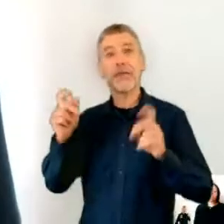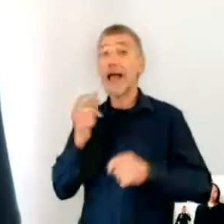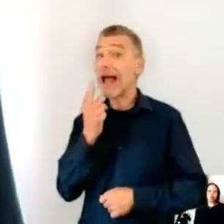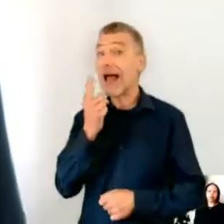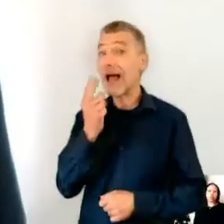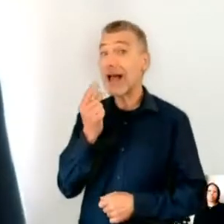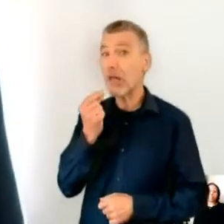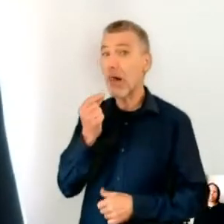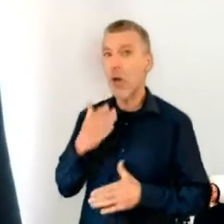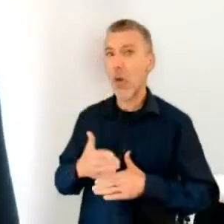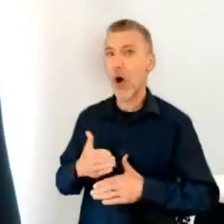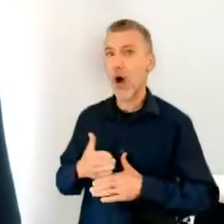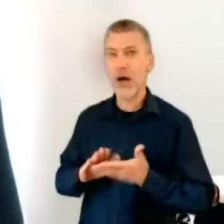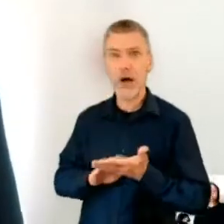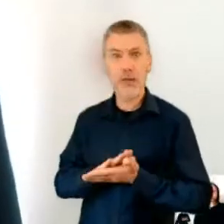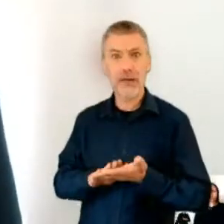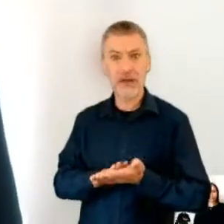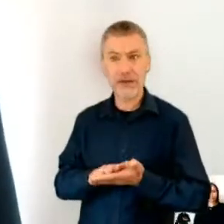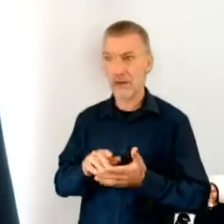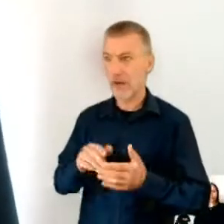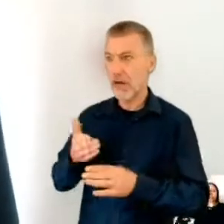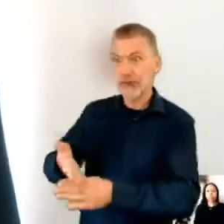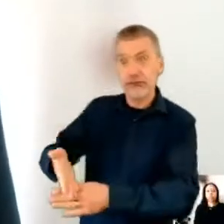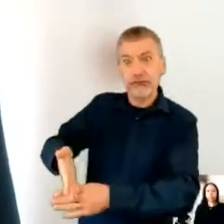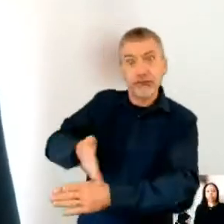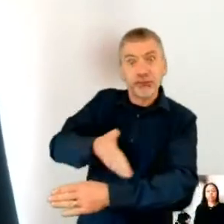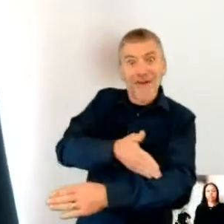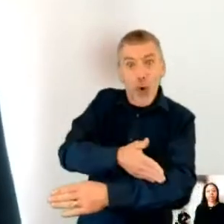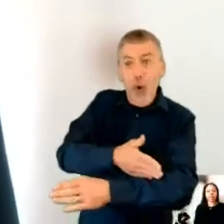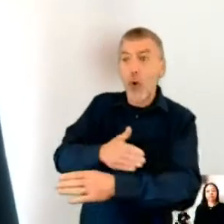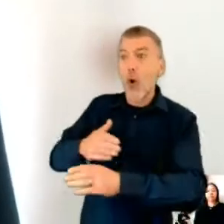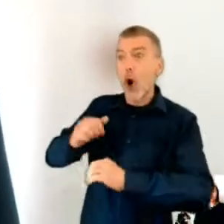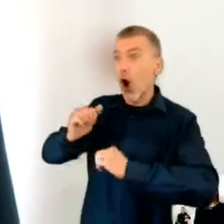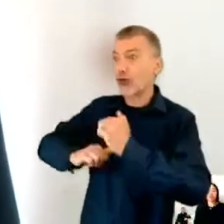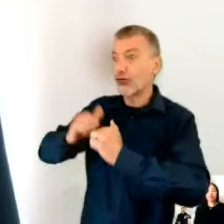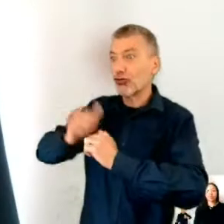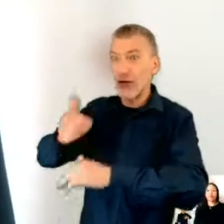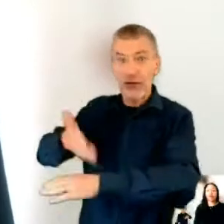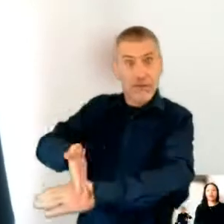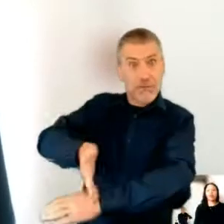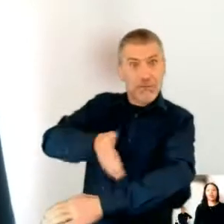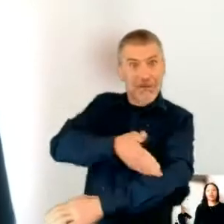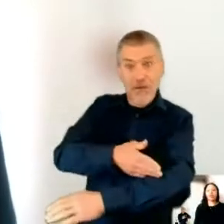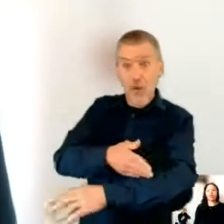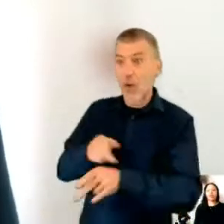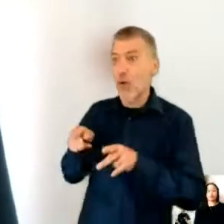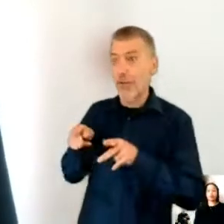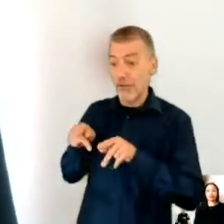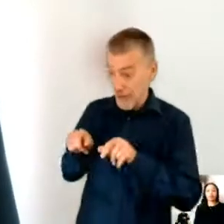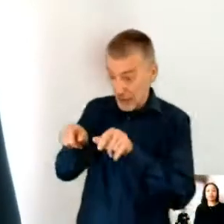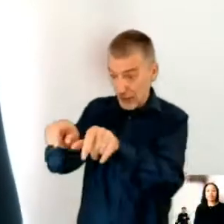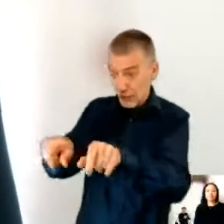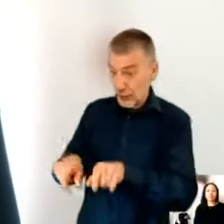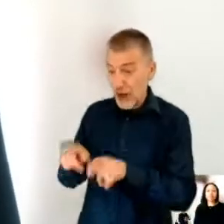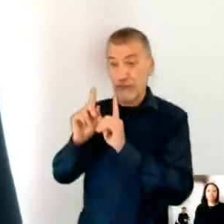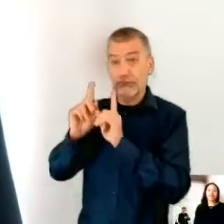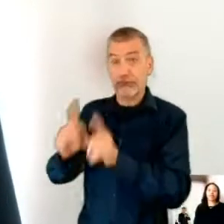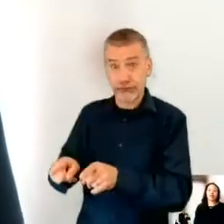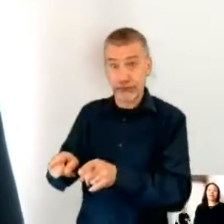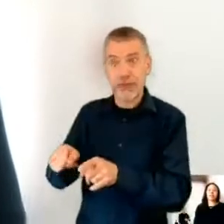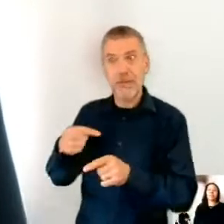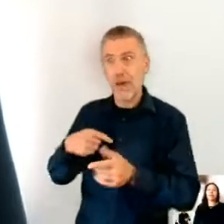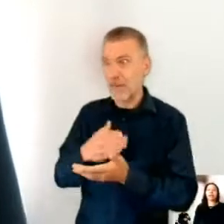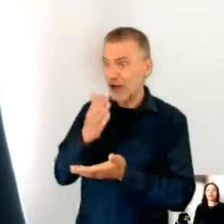basically all of the works that needs to be done before construction can happen. So before the track gets laid down, I have to ensure the trees are